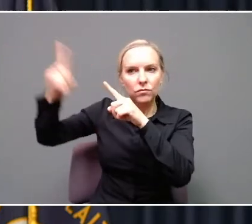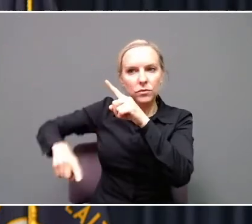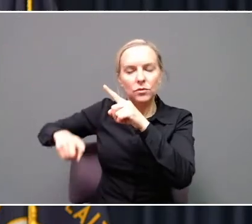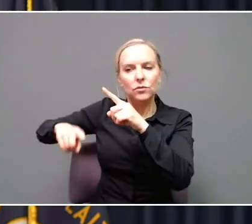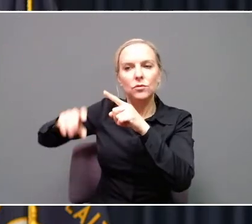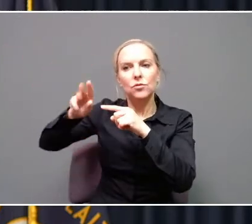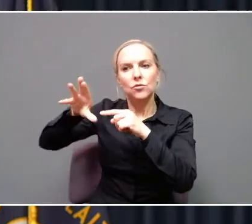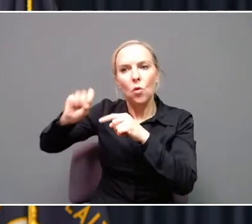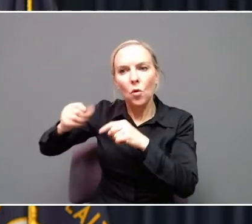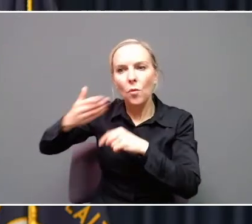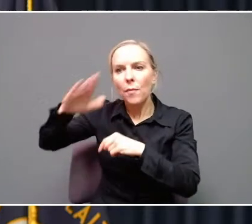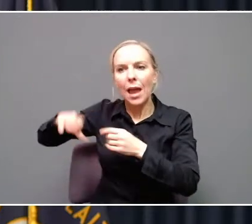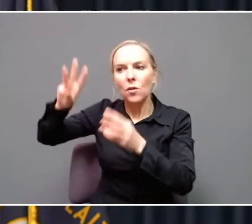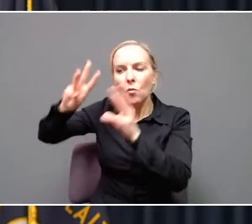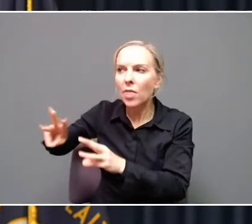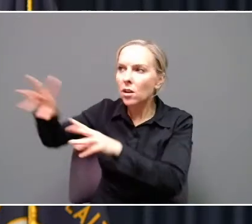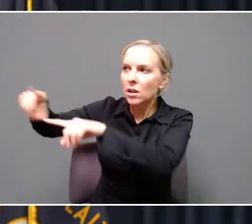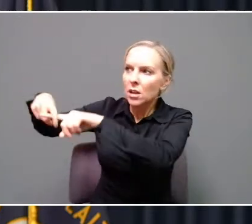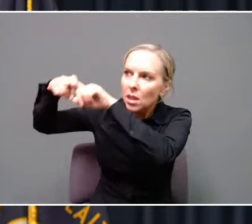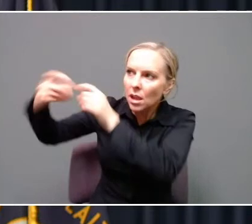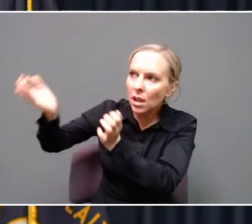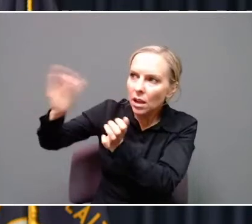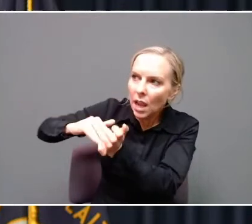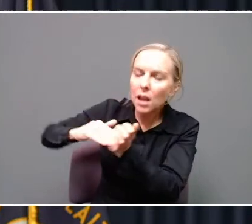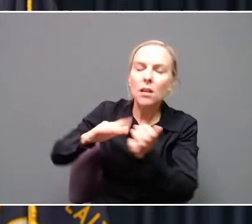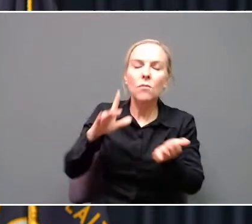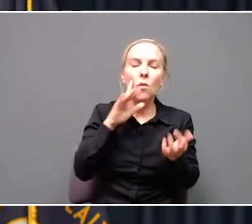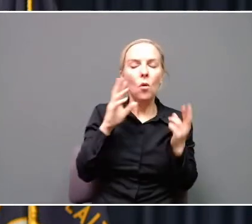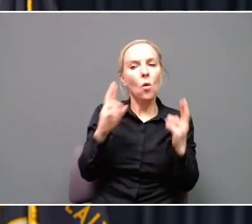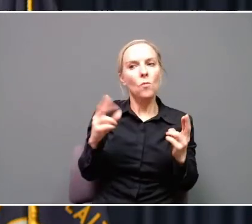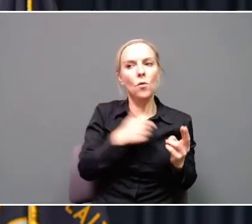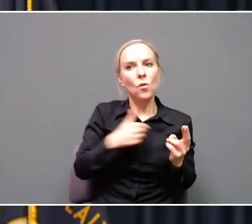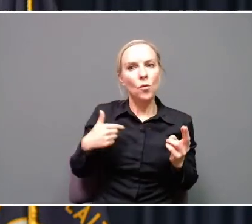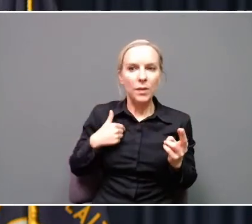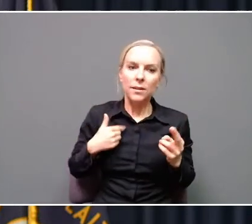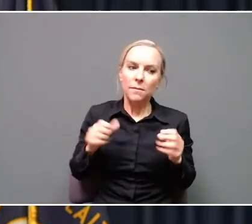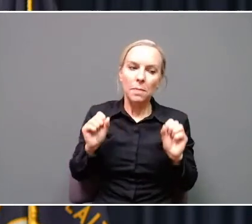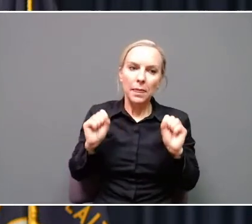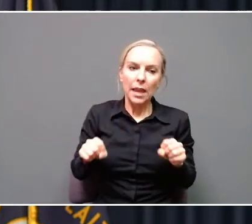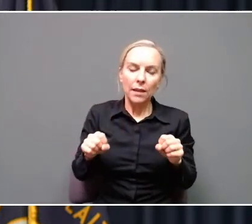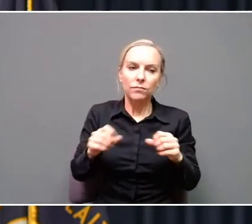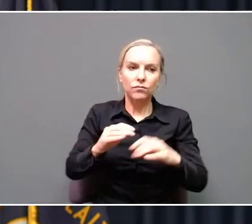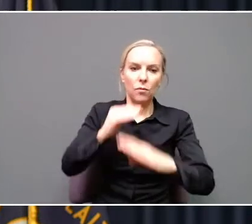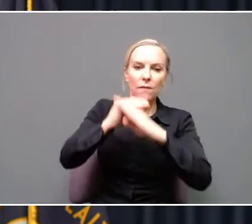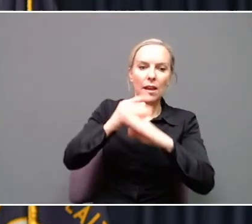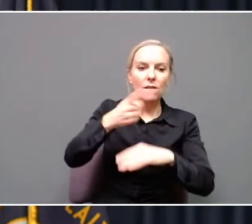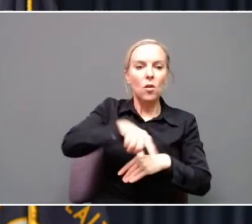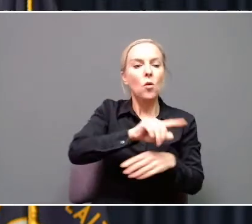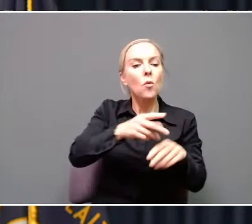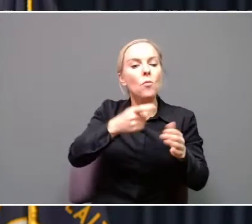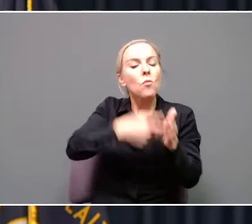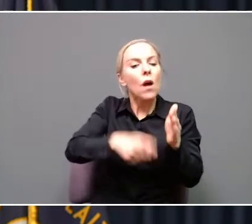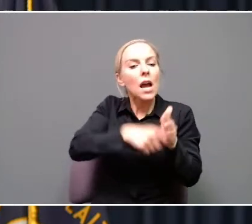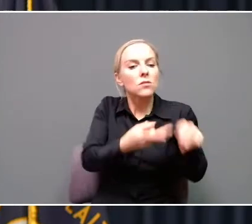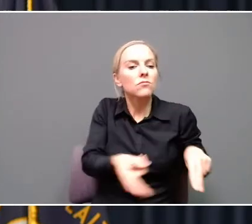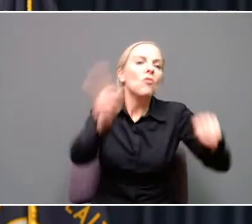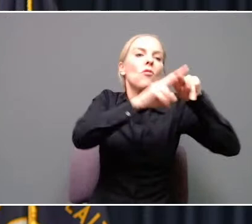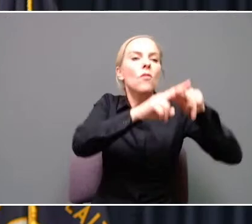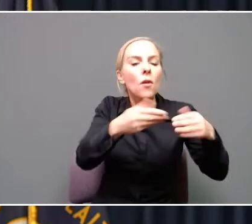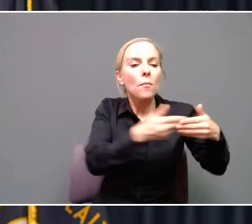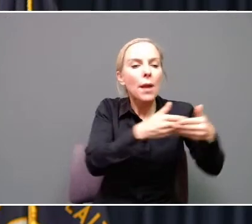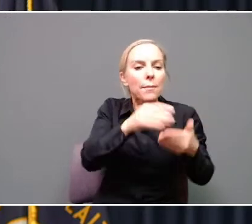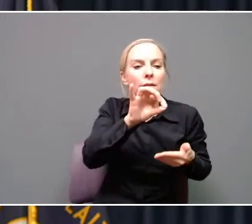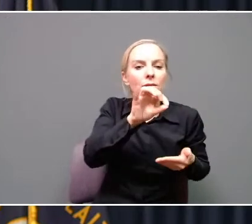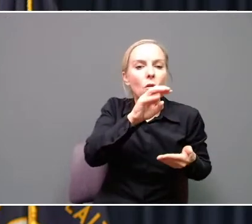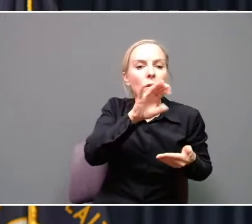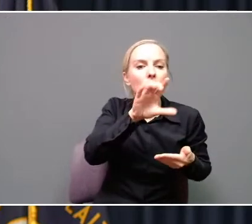laws, we can hopefully prevent any gouging moving forward, and we'll continue to work with the federal government to see what can